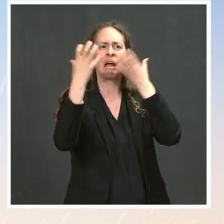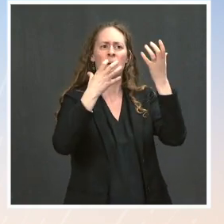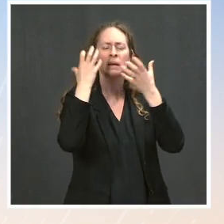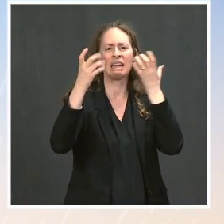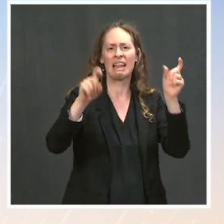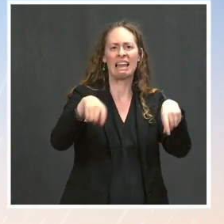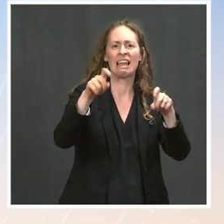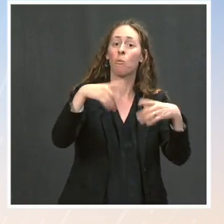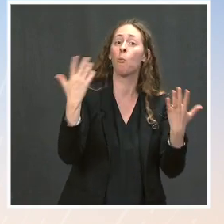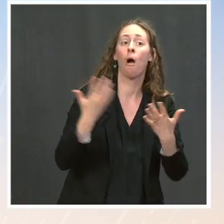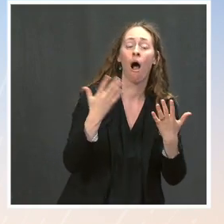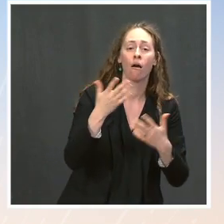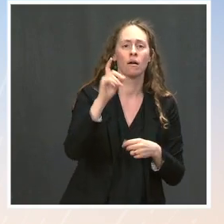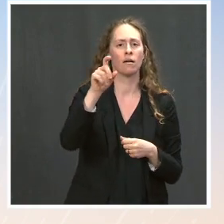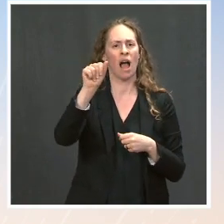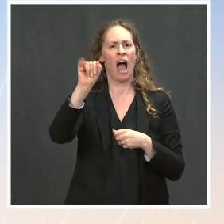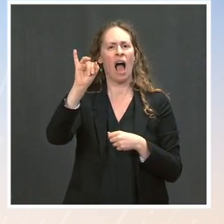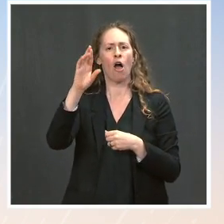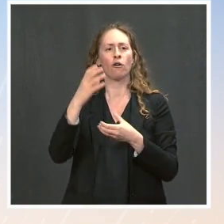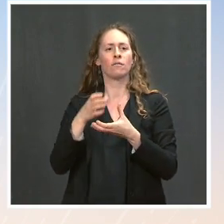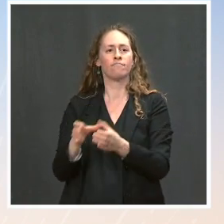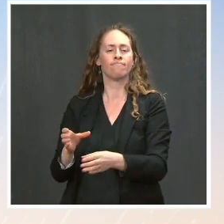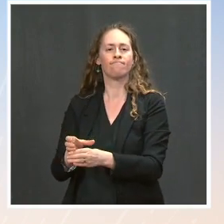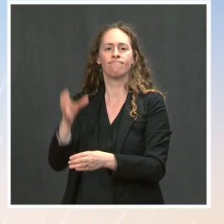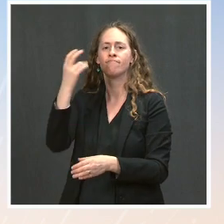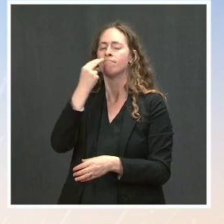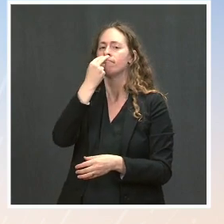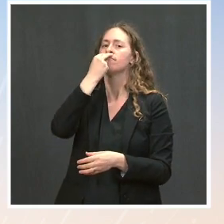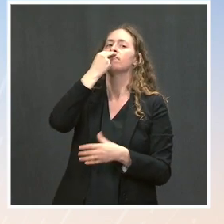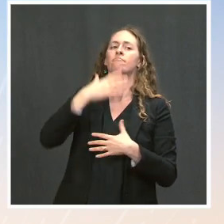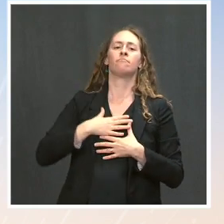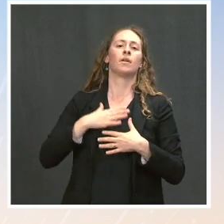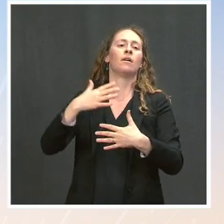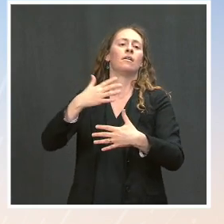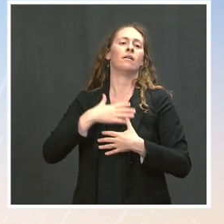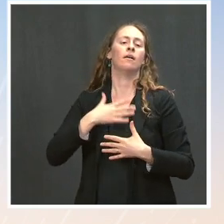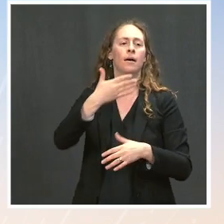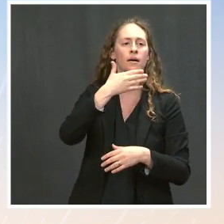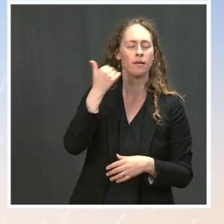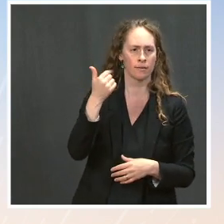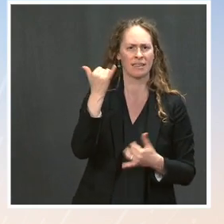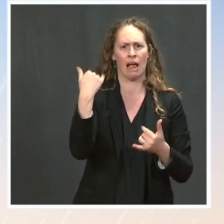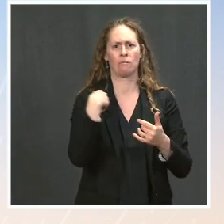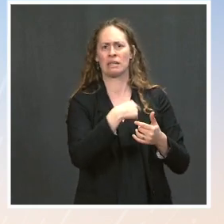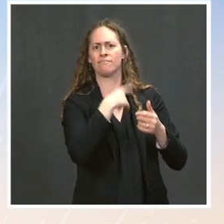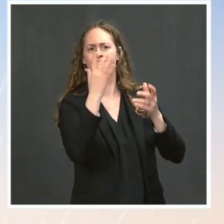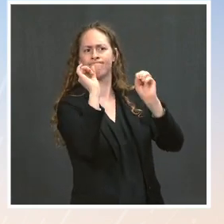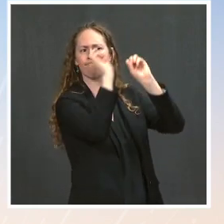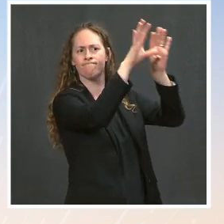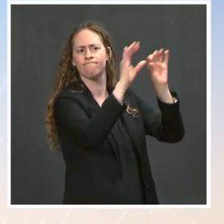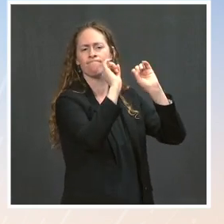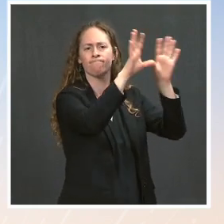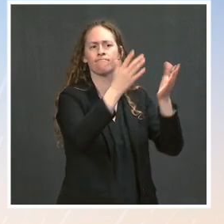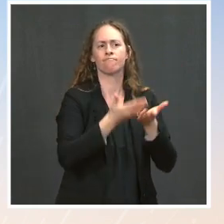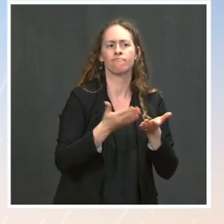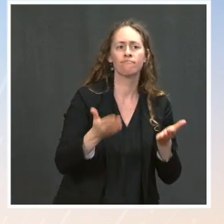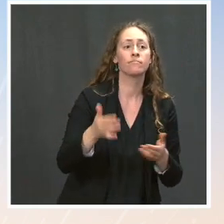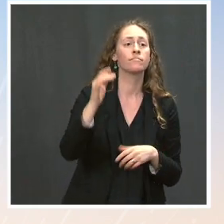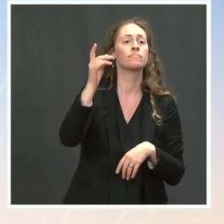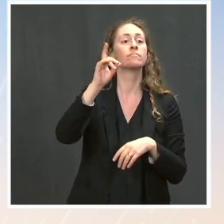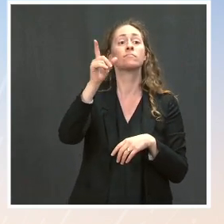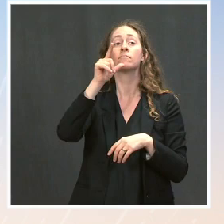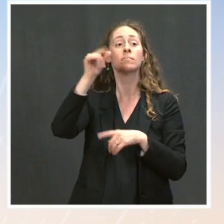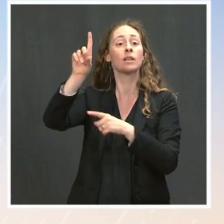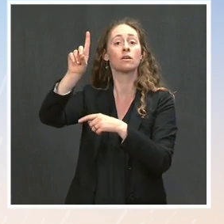India's request, we are exploring options to provide oxygen and related supplies. The Department of Defense and USAID are